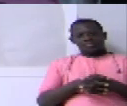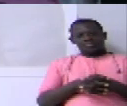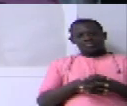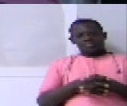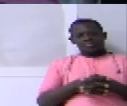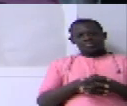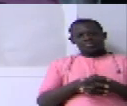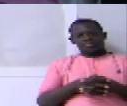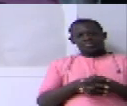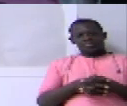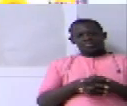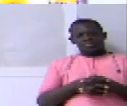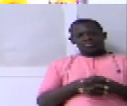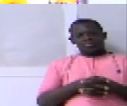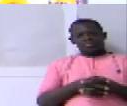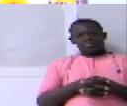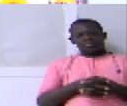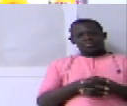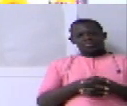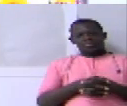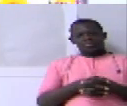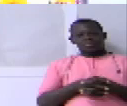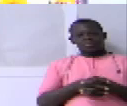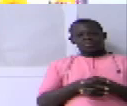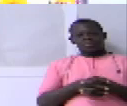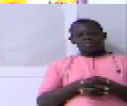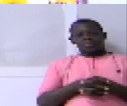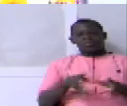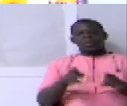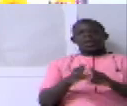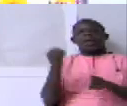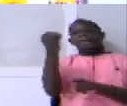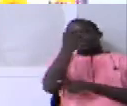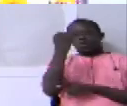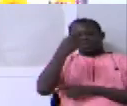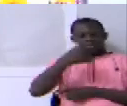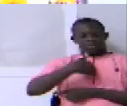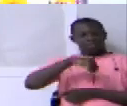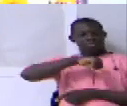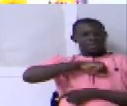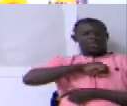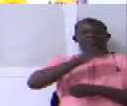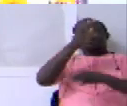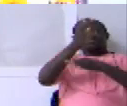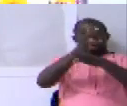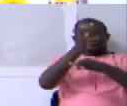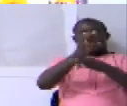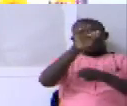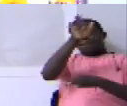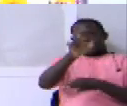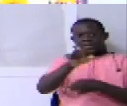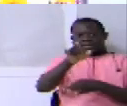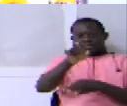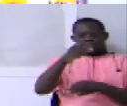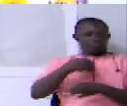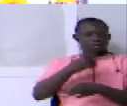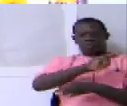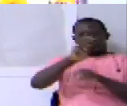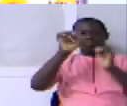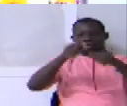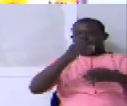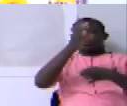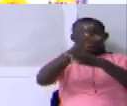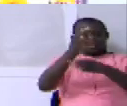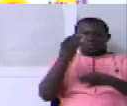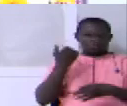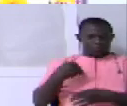nyola. Because I've been an instructor, I cannot take that area, and I have nobody who will volunteer to come and take that area. Ndemu karandi